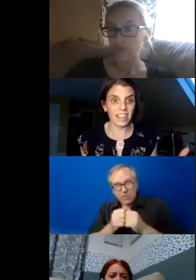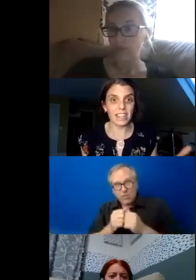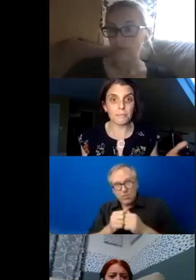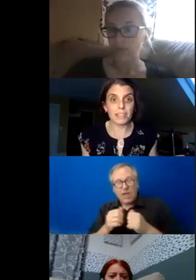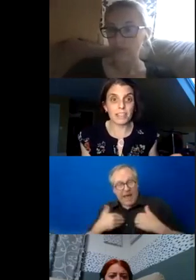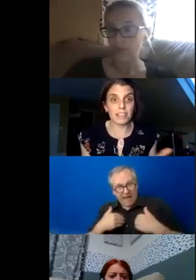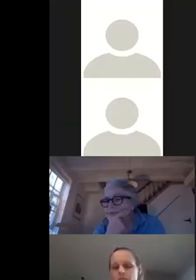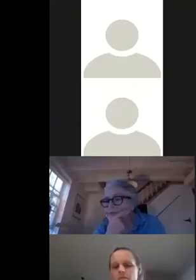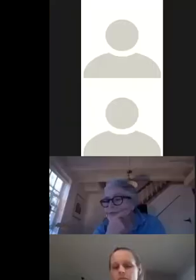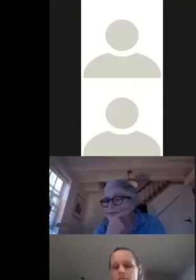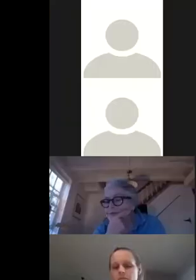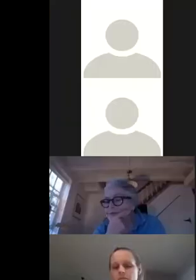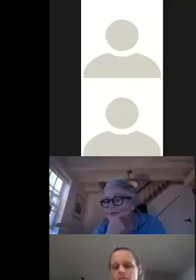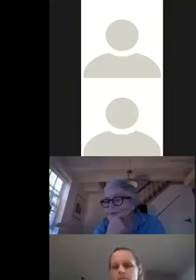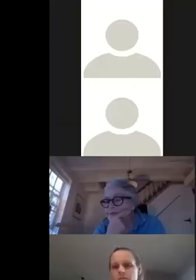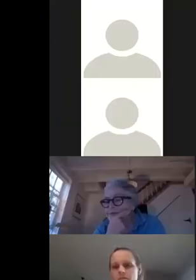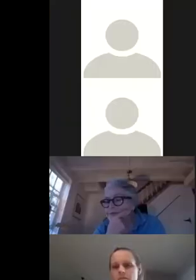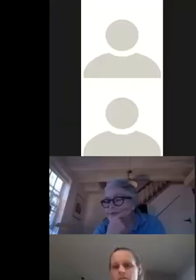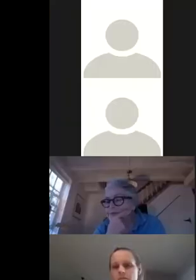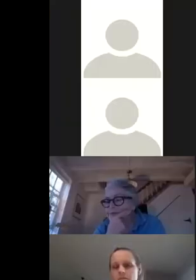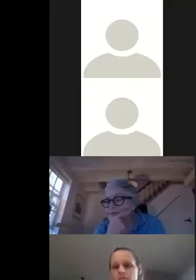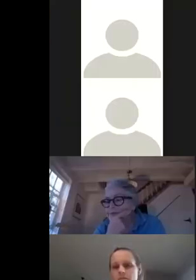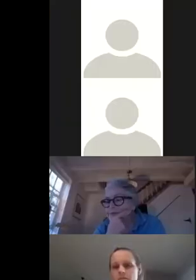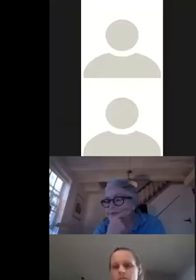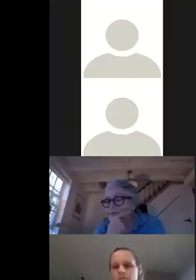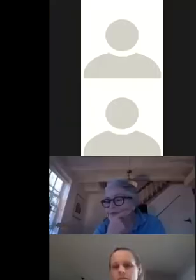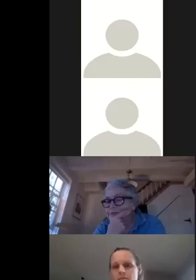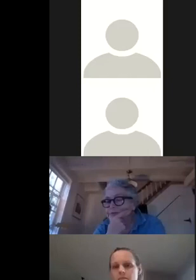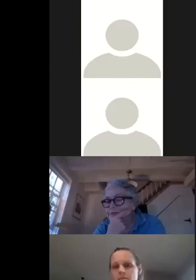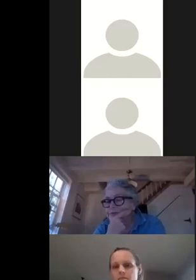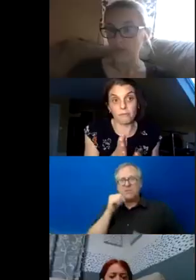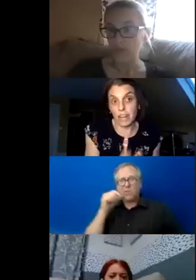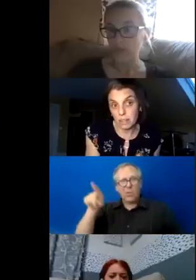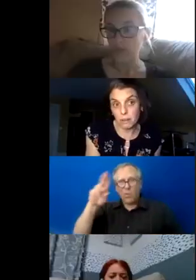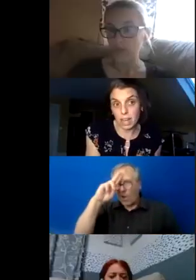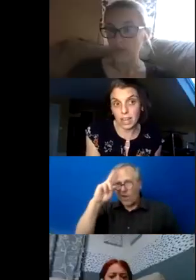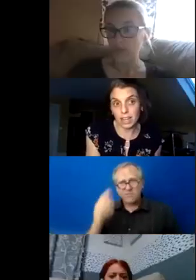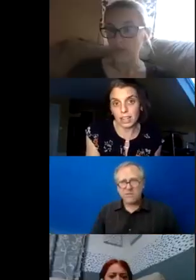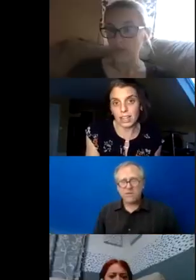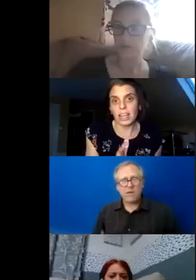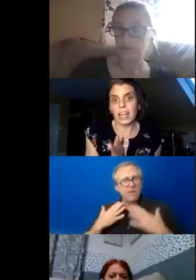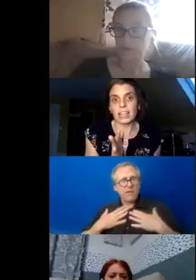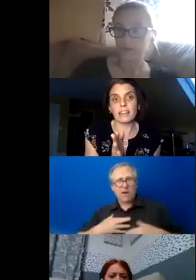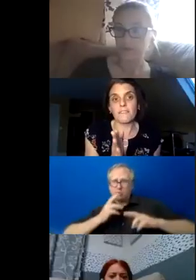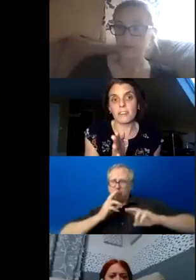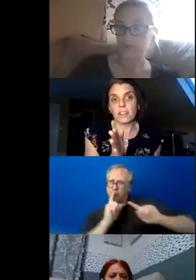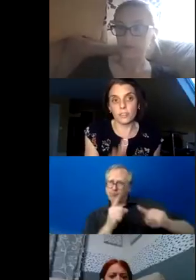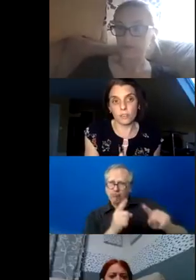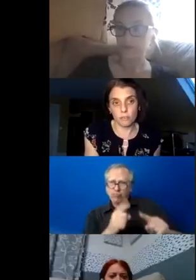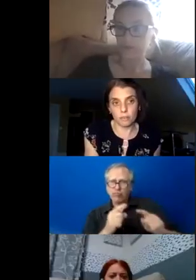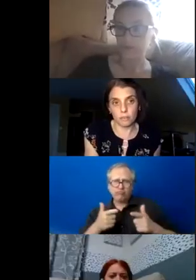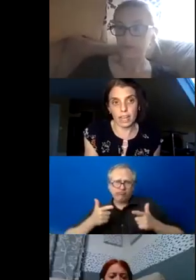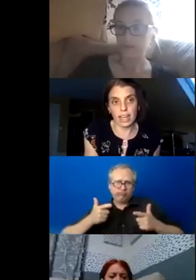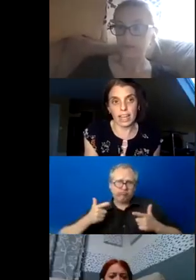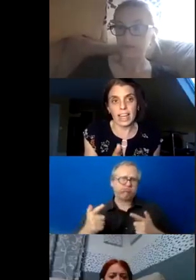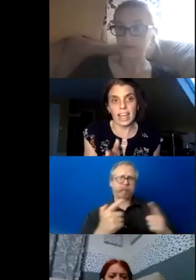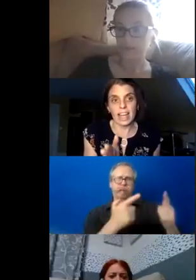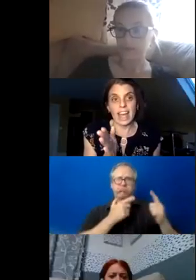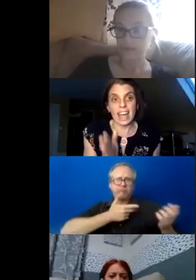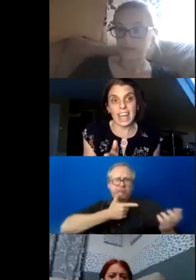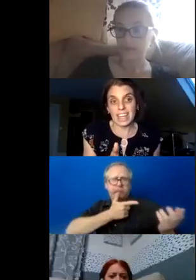right? And this makes sense. The immune system's totally ready for it. And so they can respond right away and in a very controlled